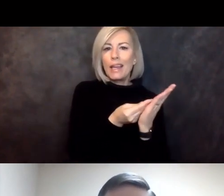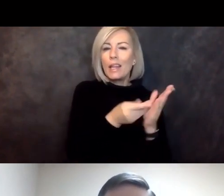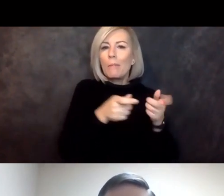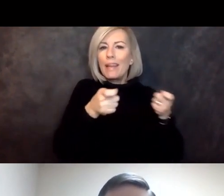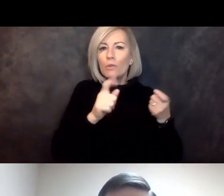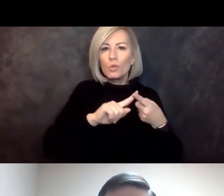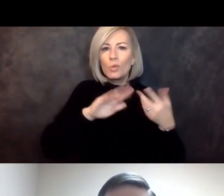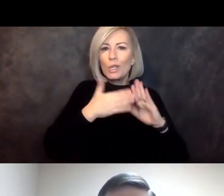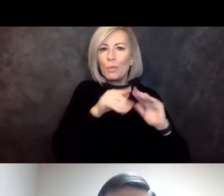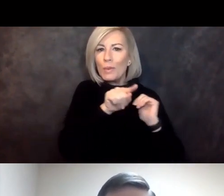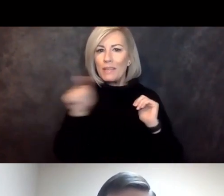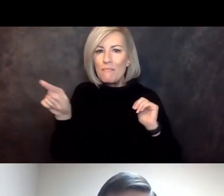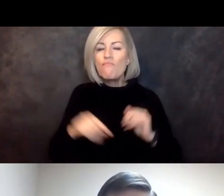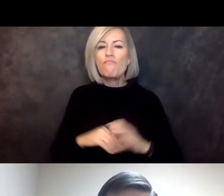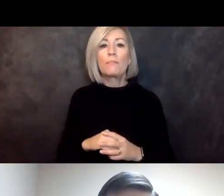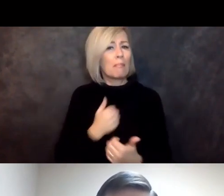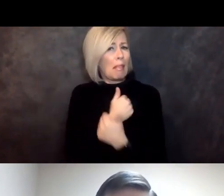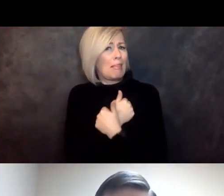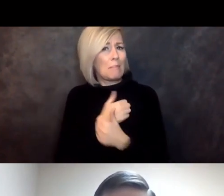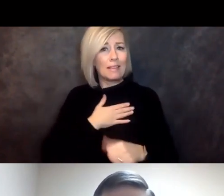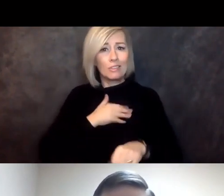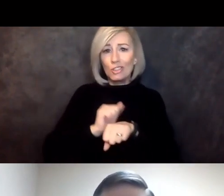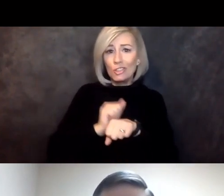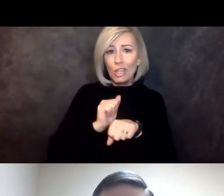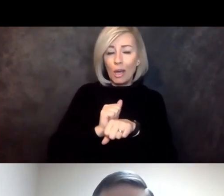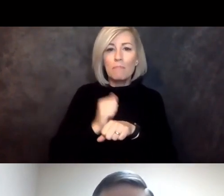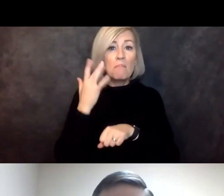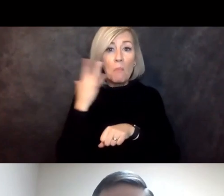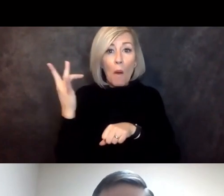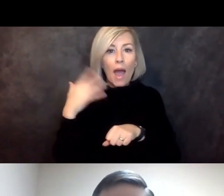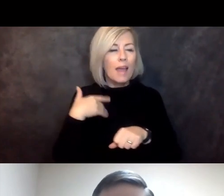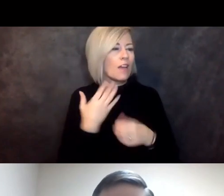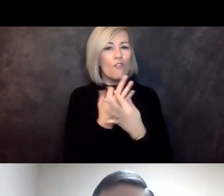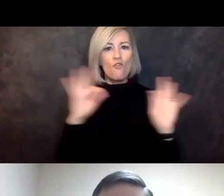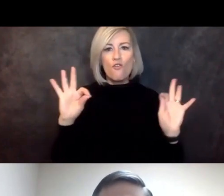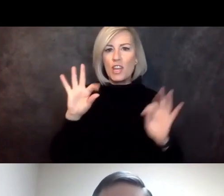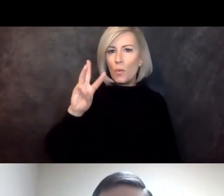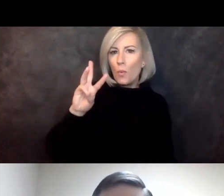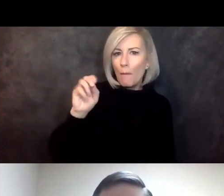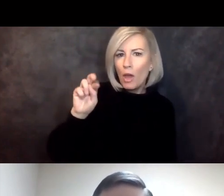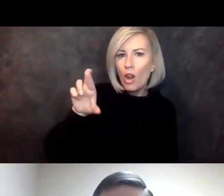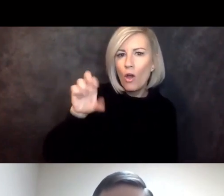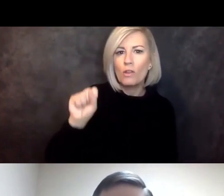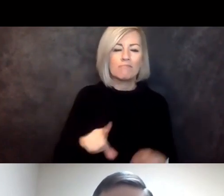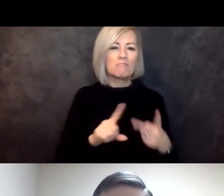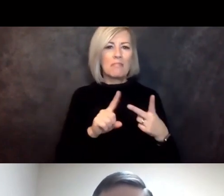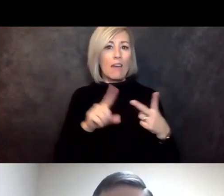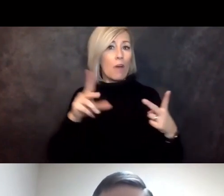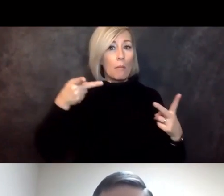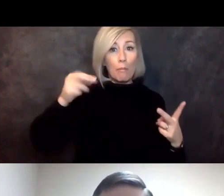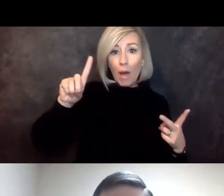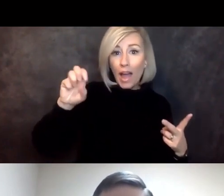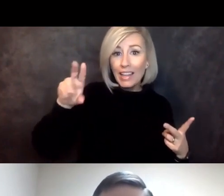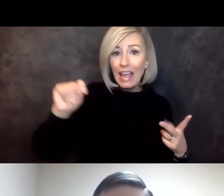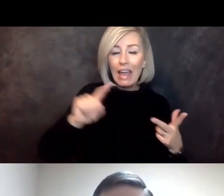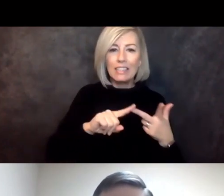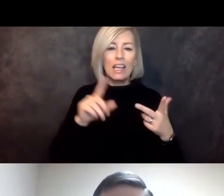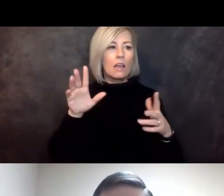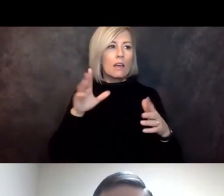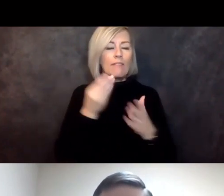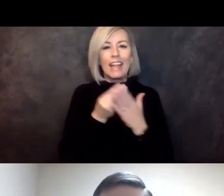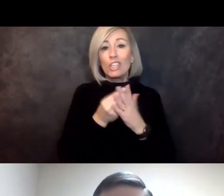members. And I just love my job because I get to do things like free webinars. I have a podcast, Family Financial Feuds,